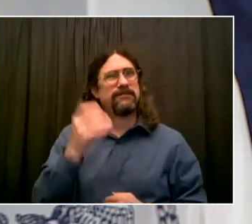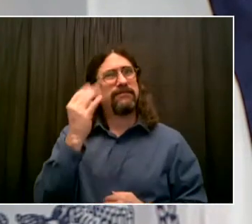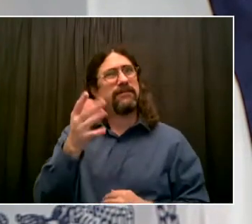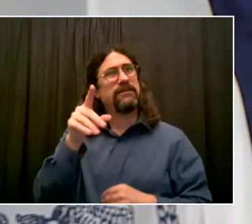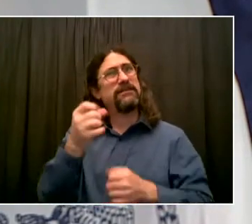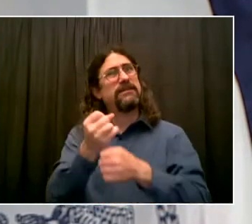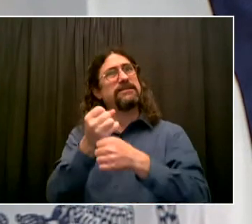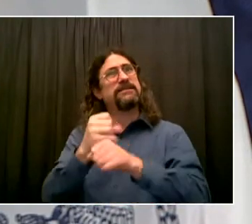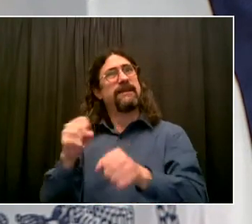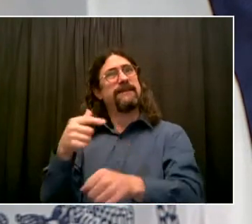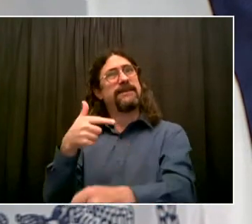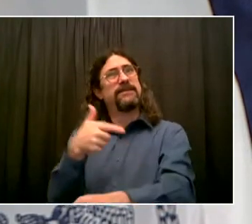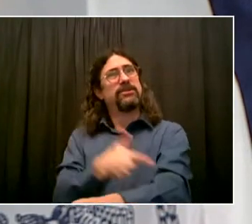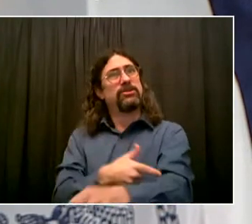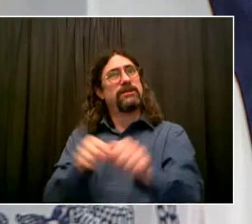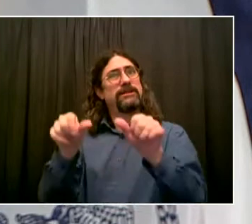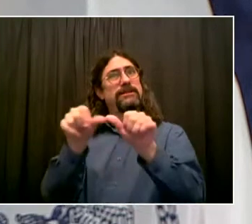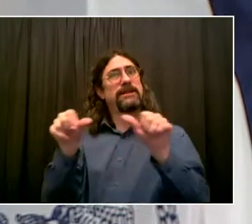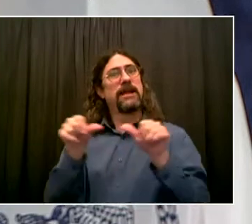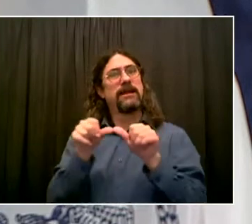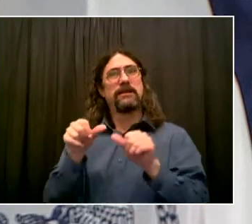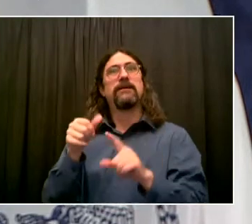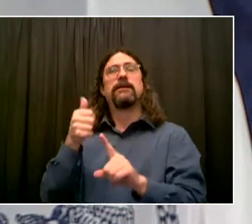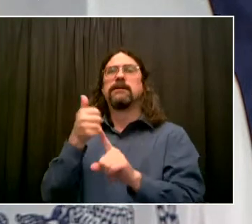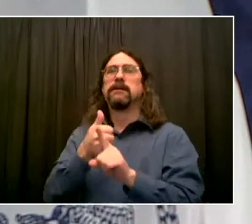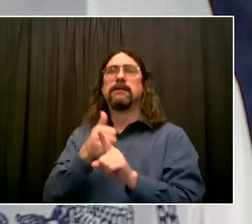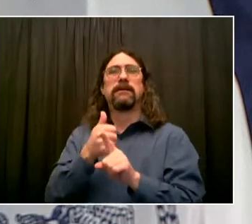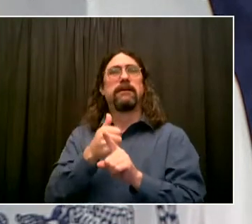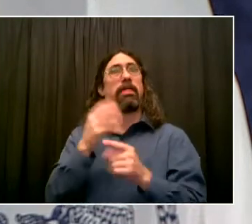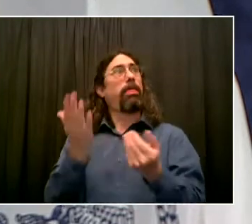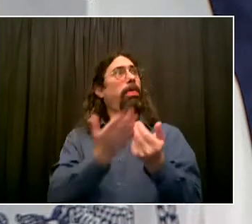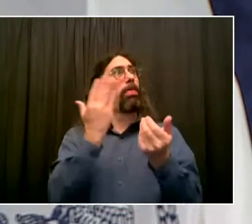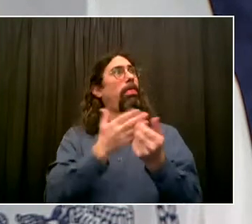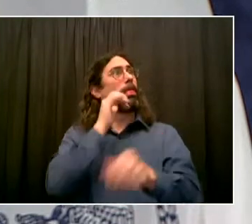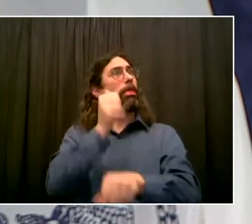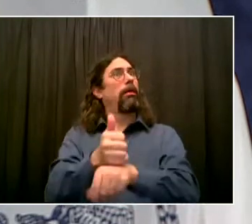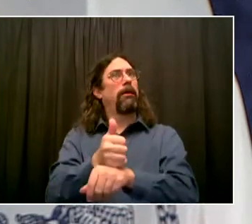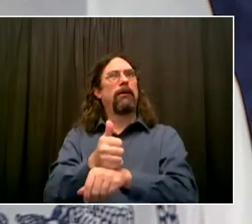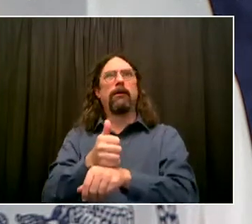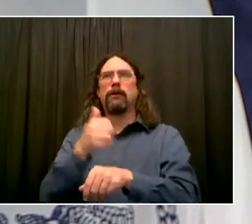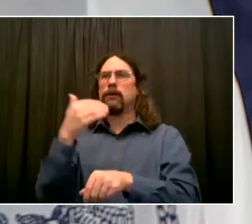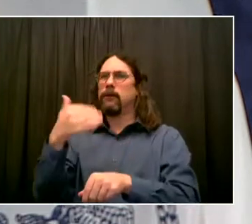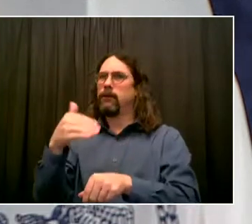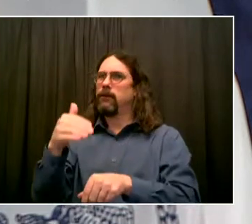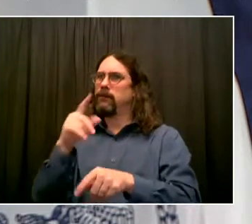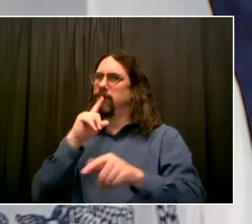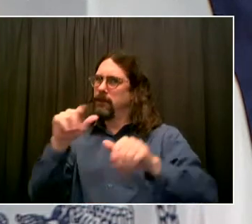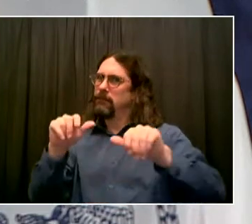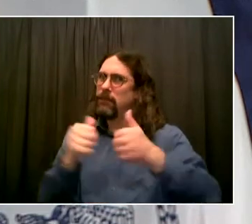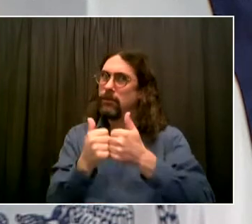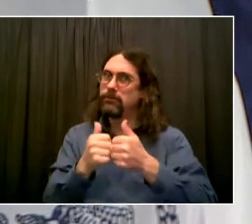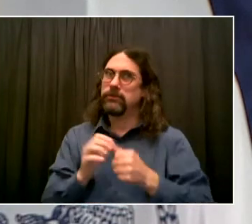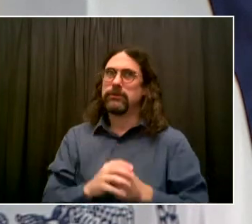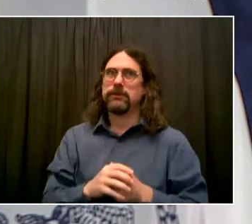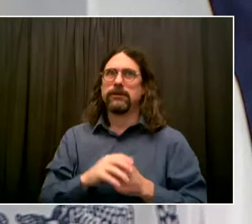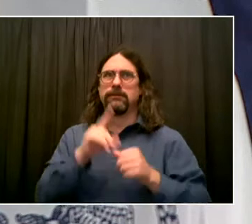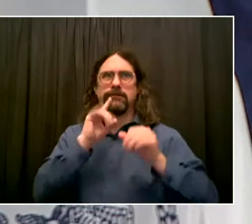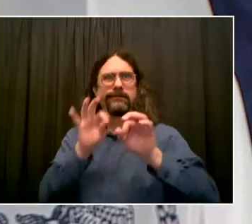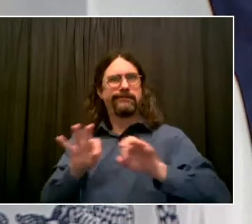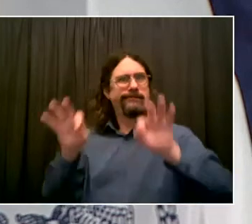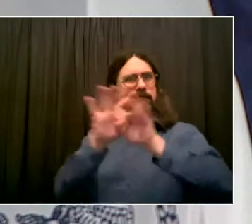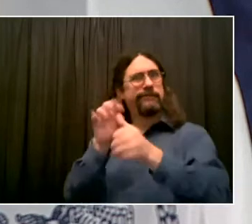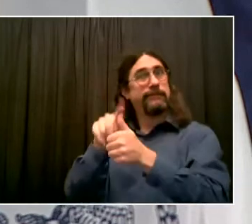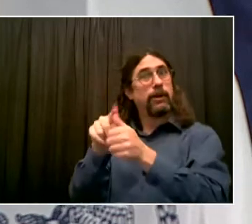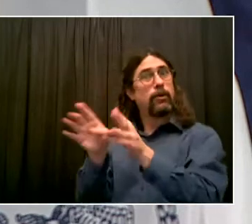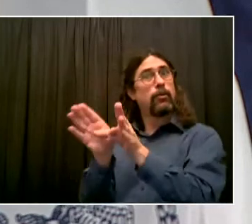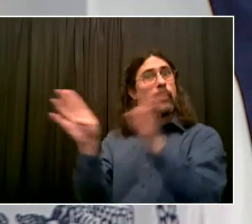approached properly. There are public safety issues that have to be addressed properly, but it's absolutely the right way to go because it saves lives. We're dealing